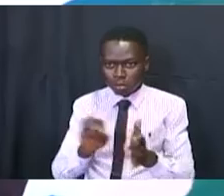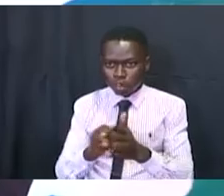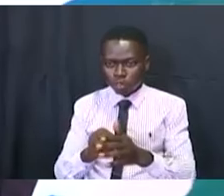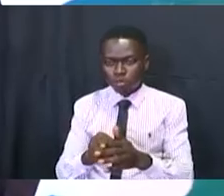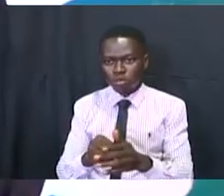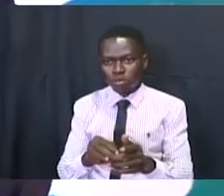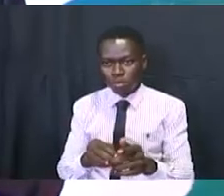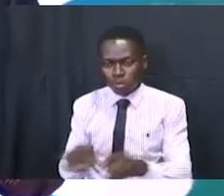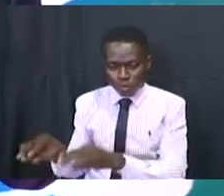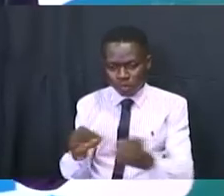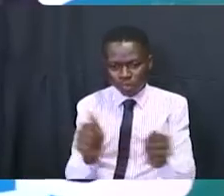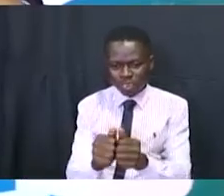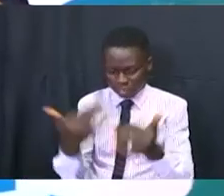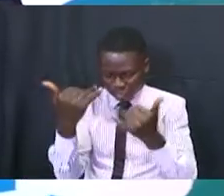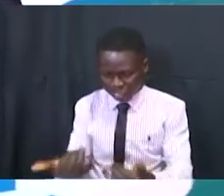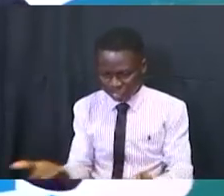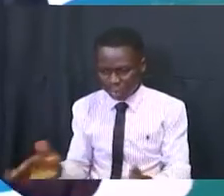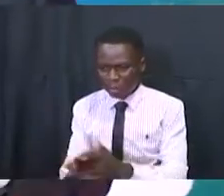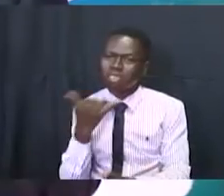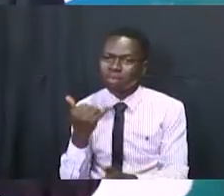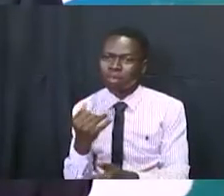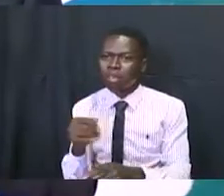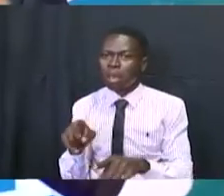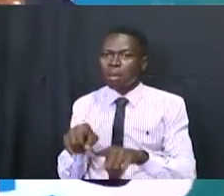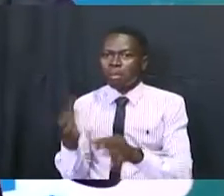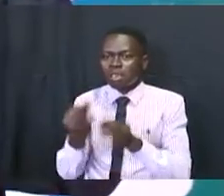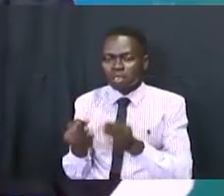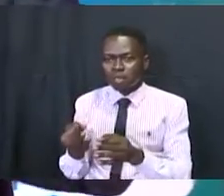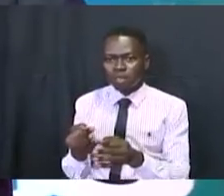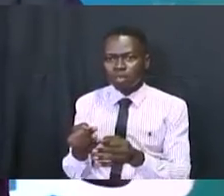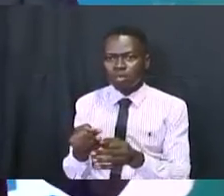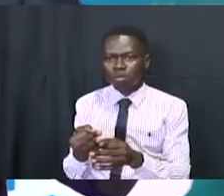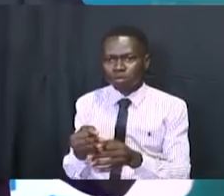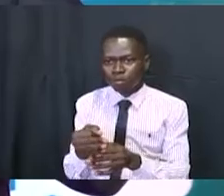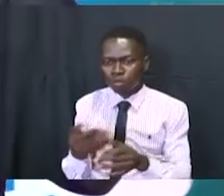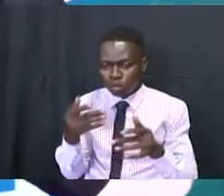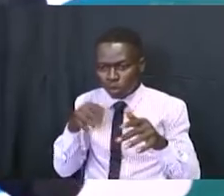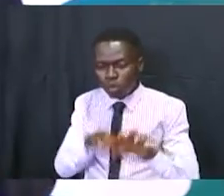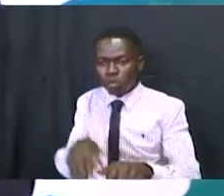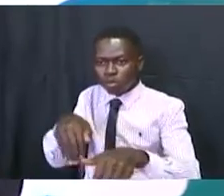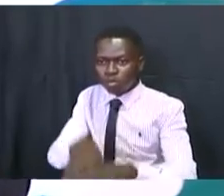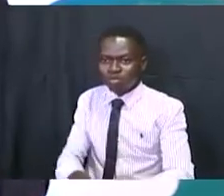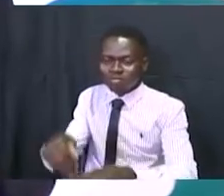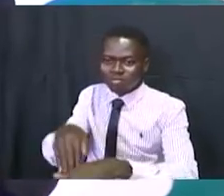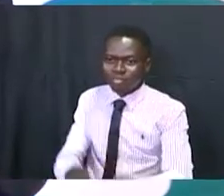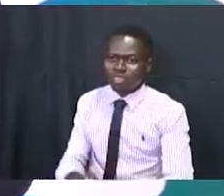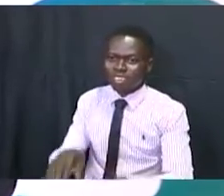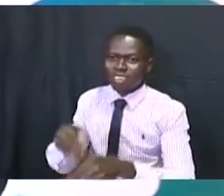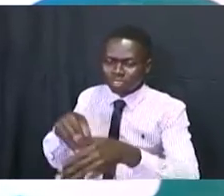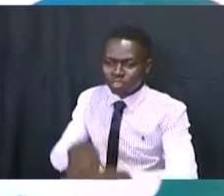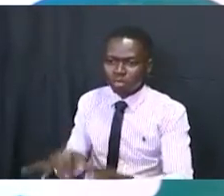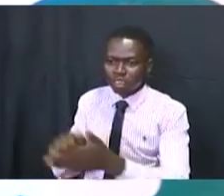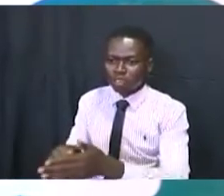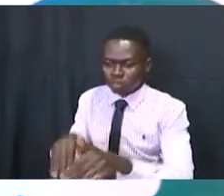current. And that one is tough. If we are bathing in the water, swimming, and you are going against the current, it is